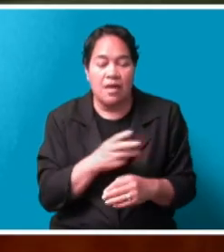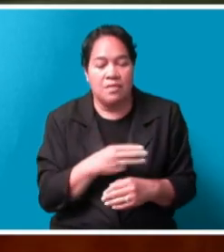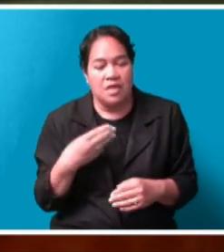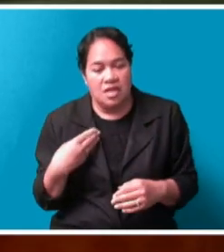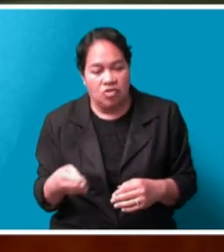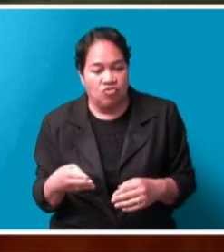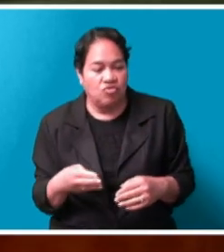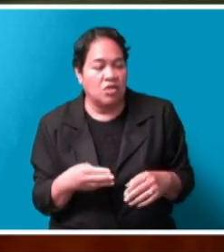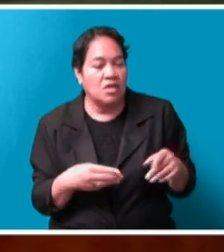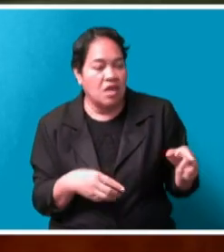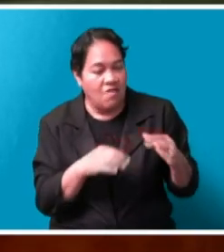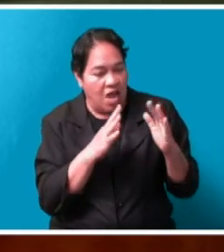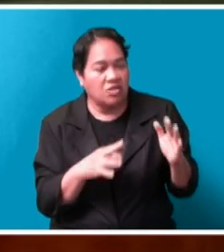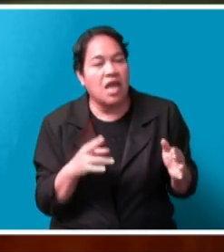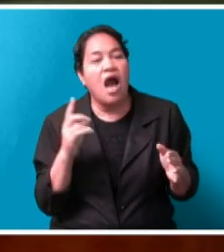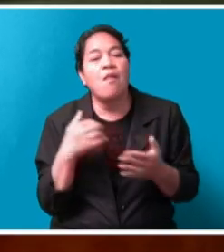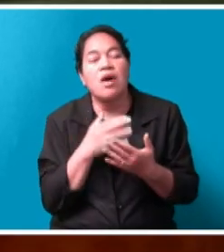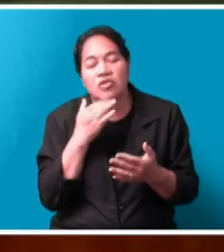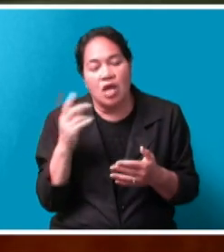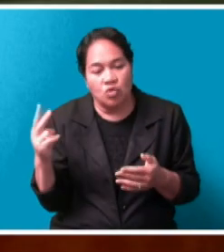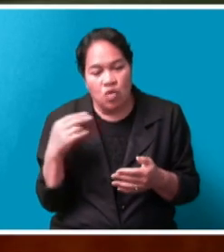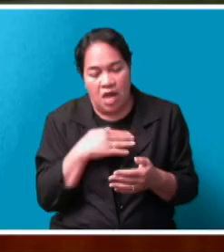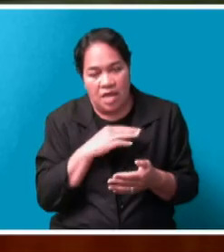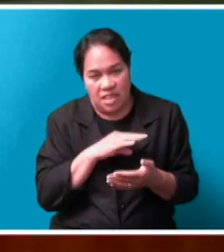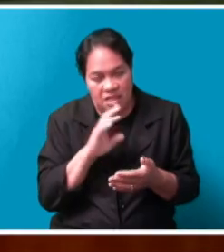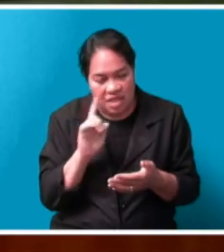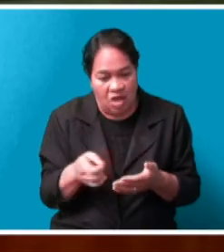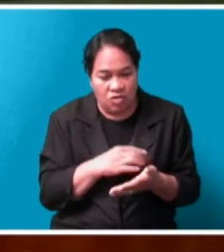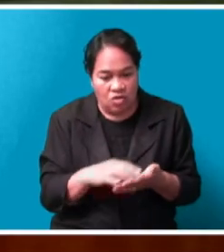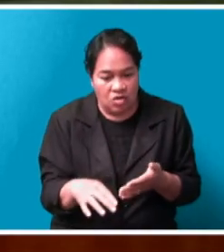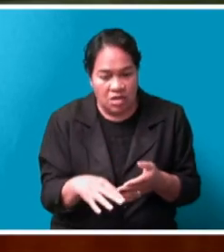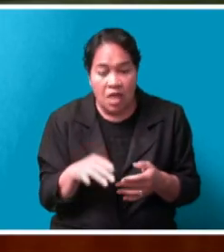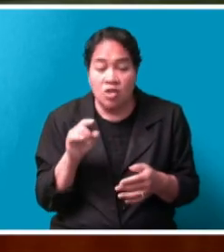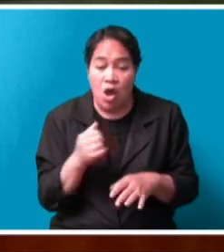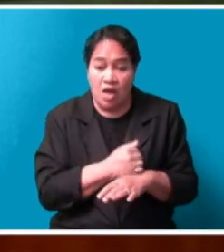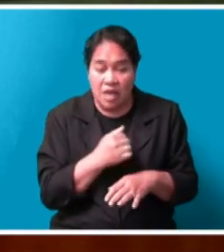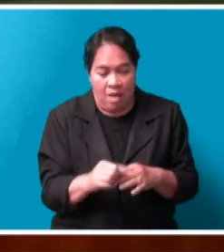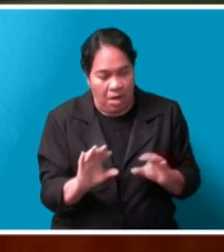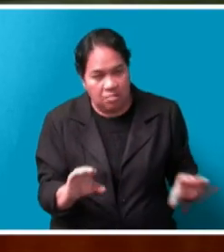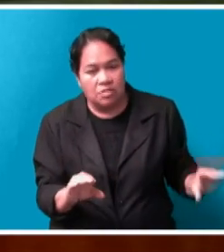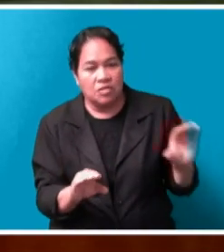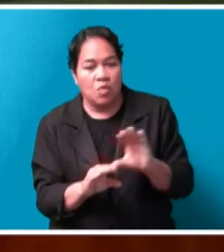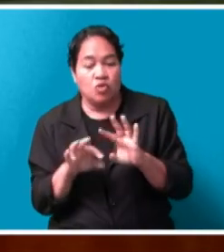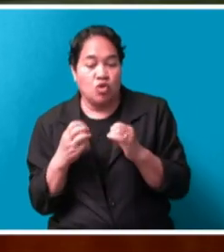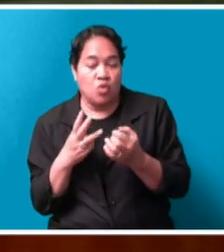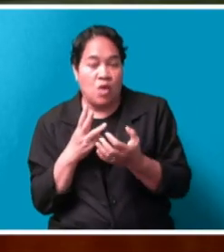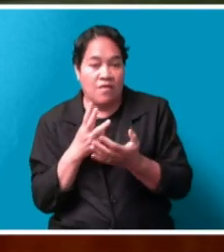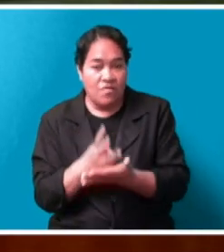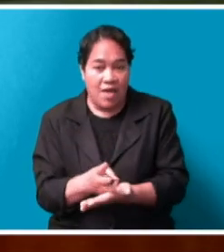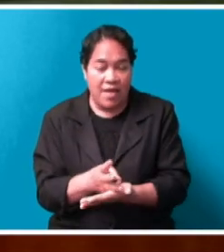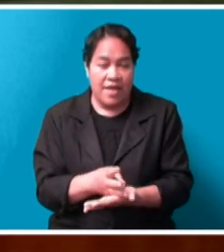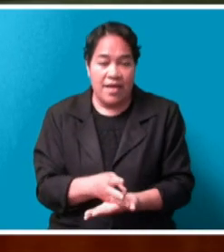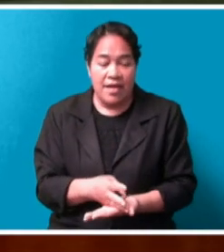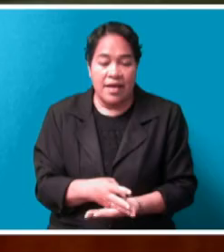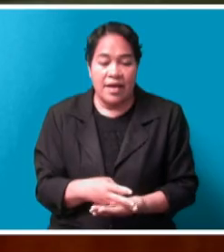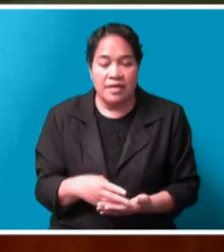200,000. Additionally, public rental housing continues to be heavily subsidized by the government, with social welfare recipients counted among